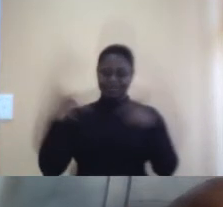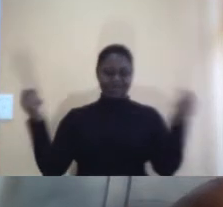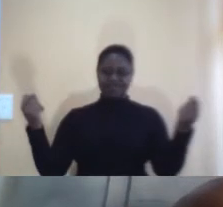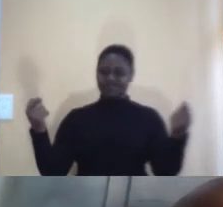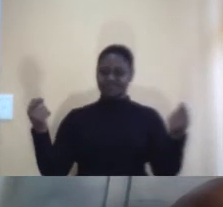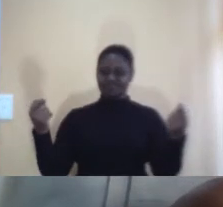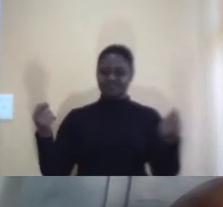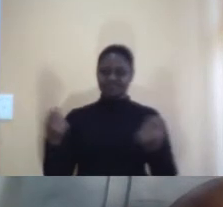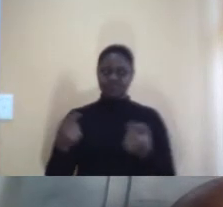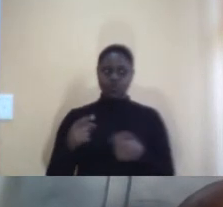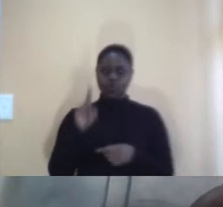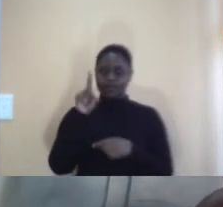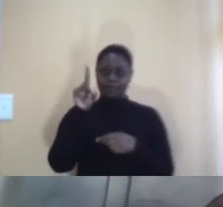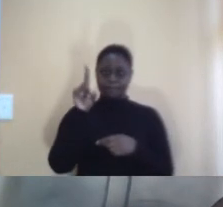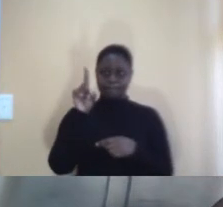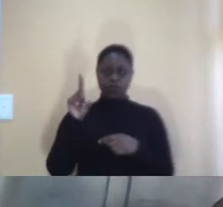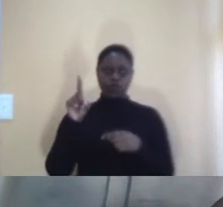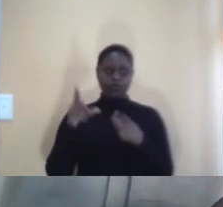Minutes left.